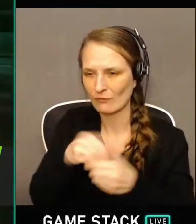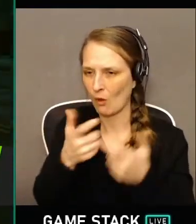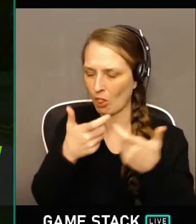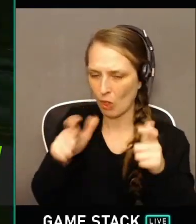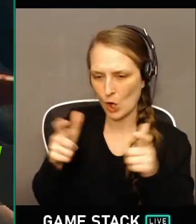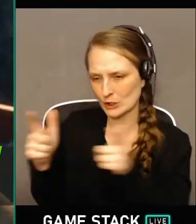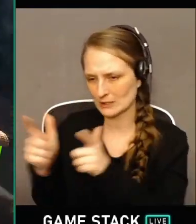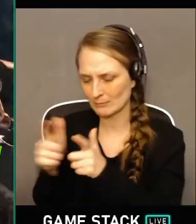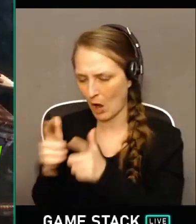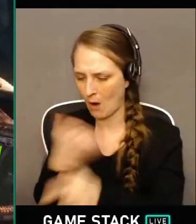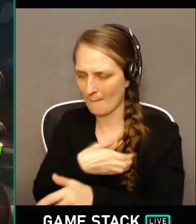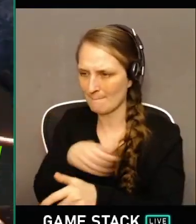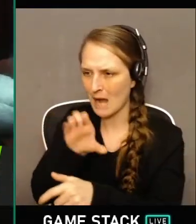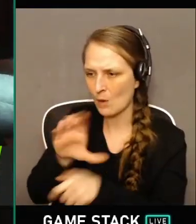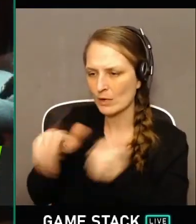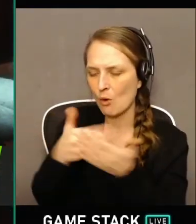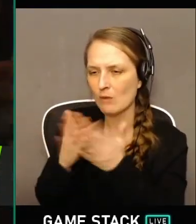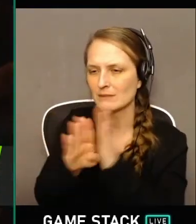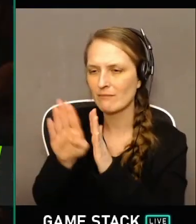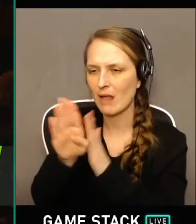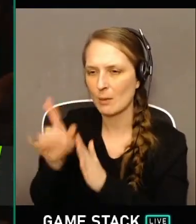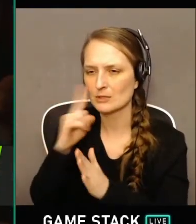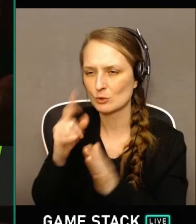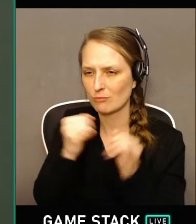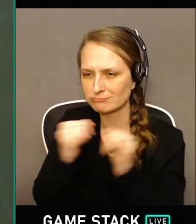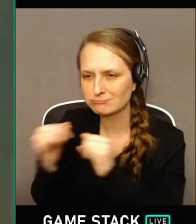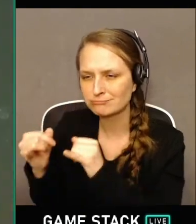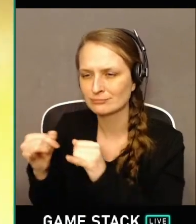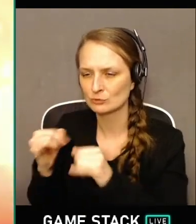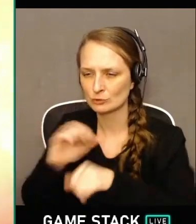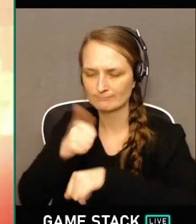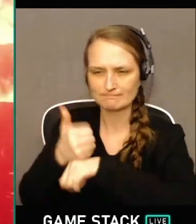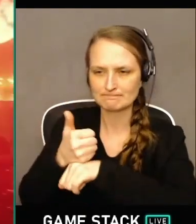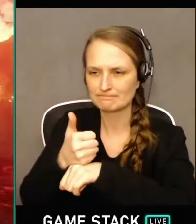to generate stunning visuals in no time.